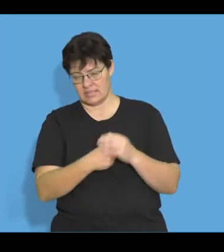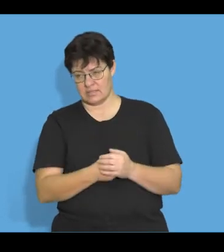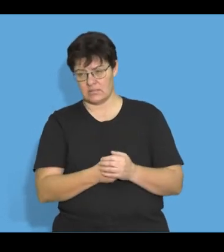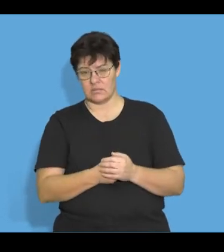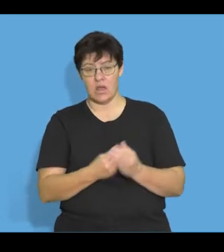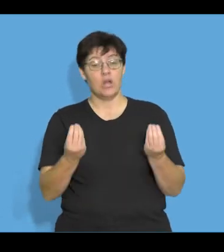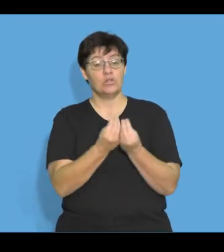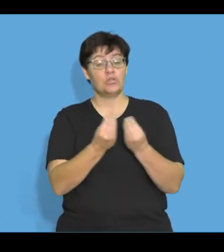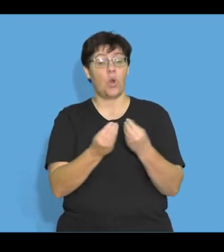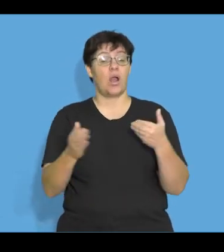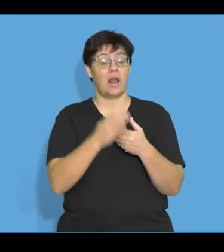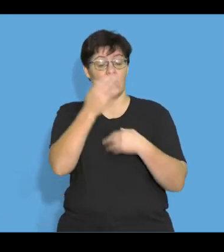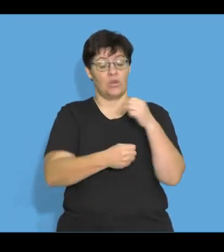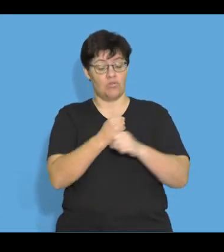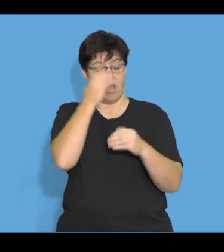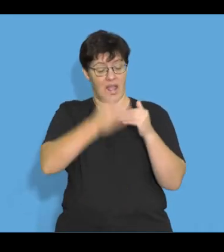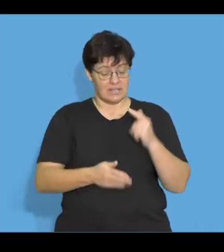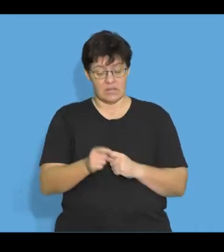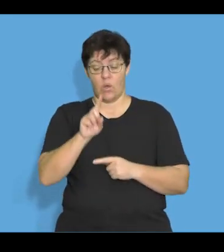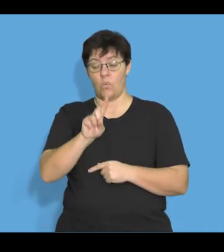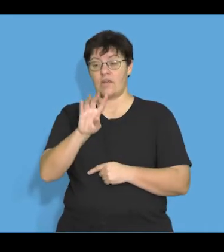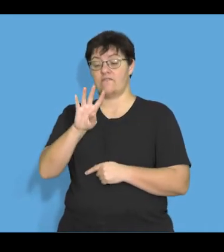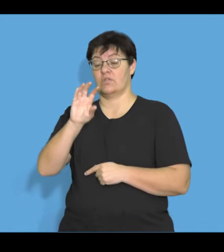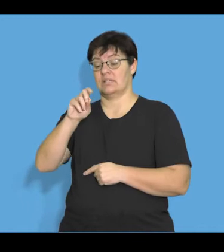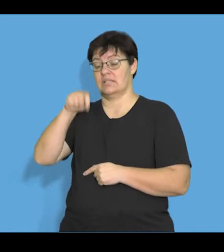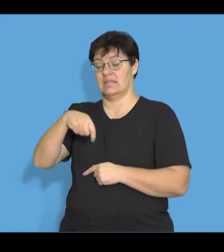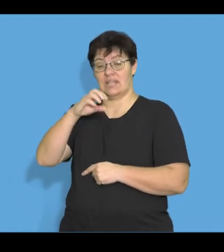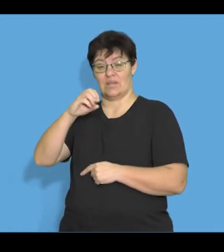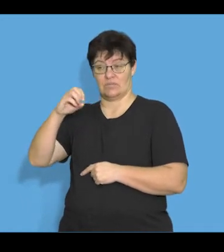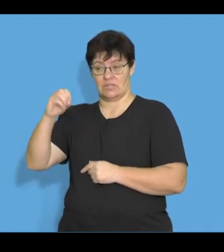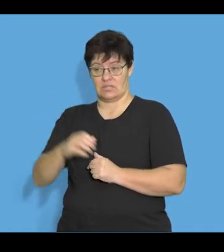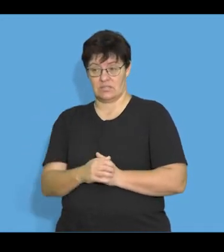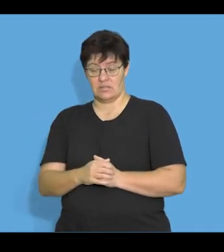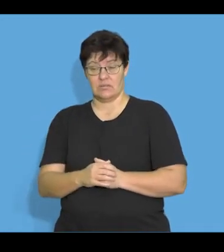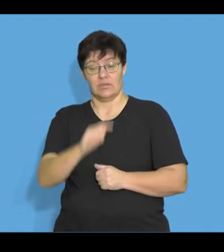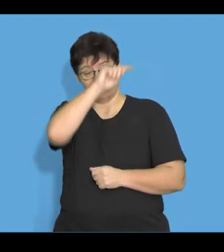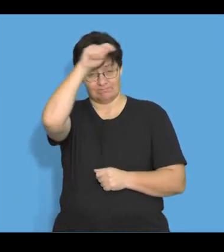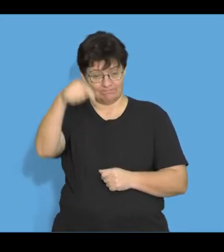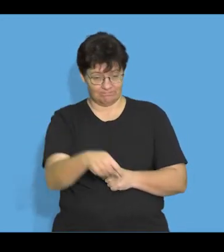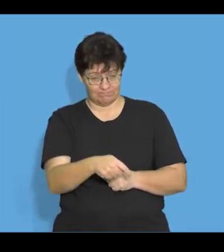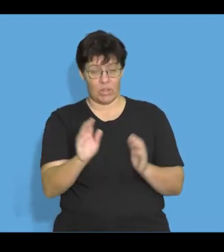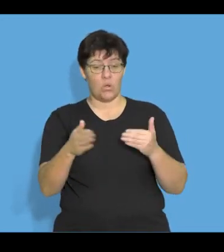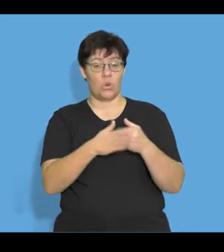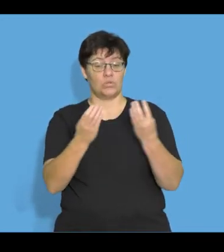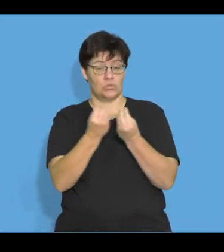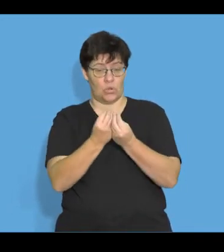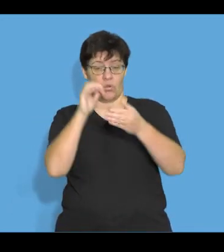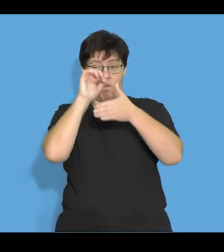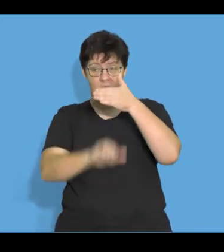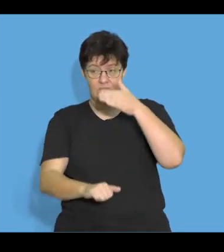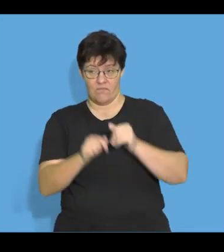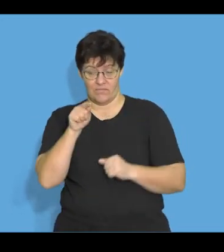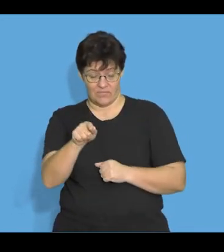stock amounted to 140,000 Rand. Therefore, you bring in your closing stock figure